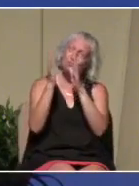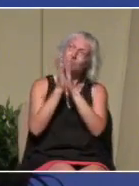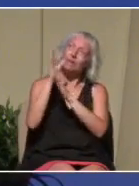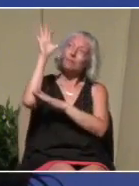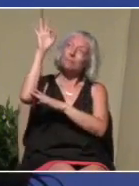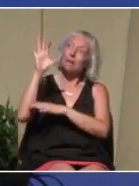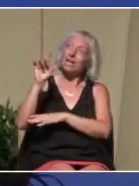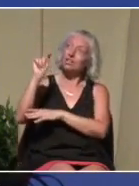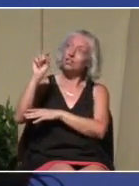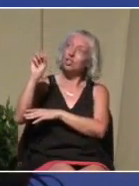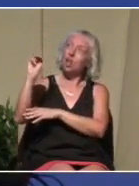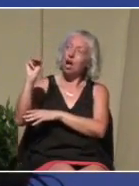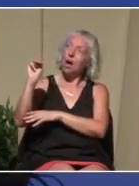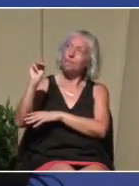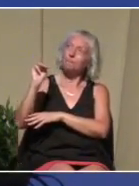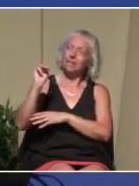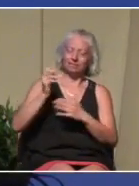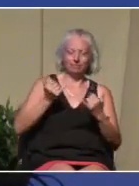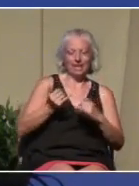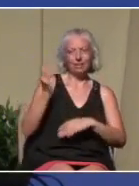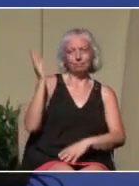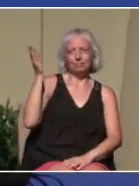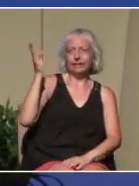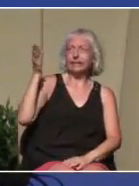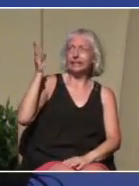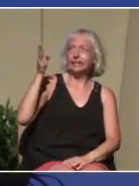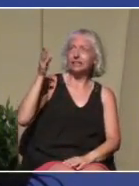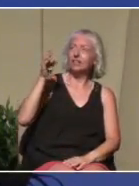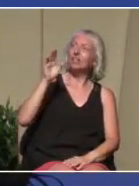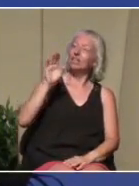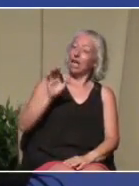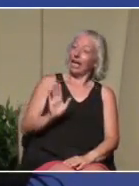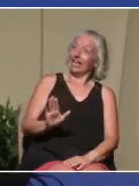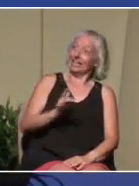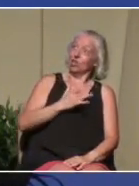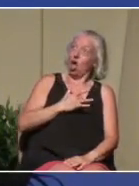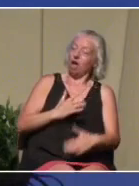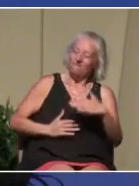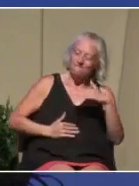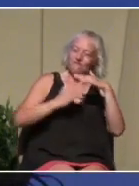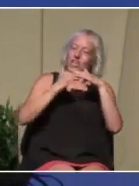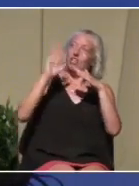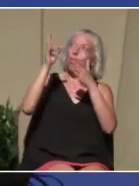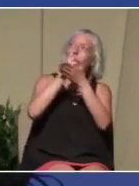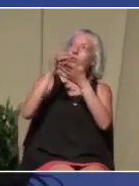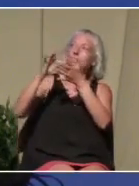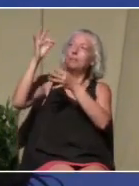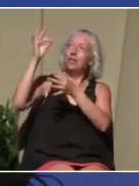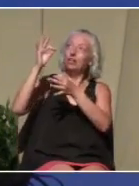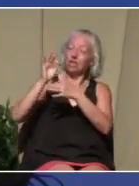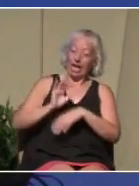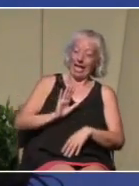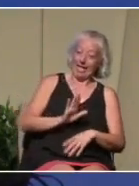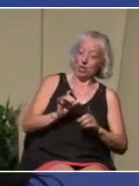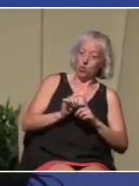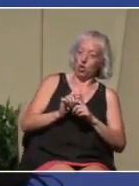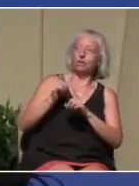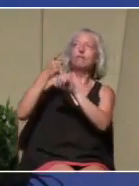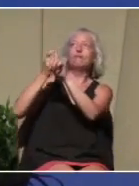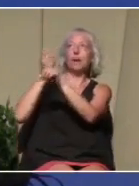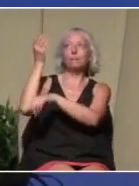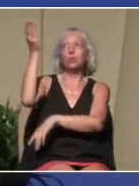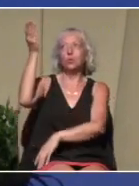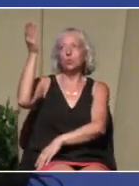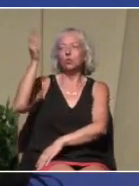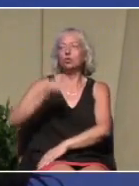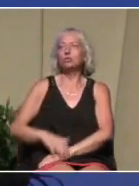us this morning. Lord, fill his heart with your Holy Spirit, and may his words be your words. We